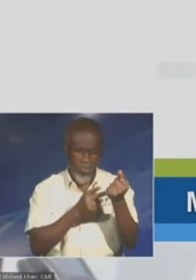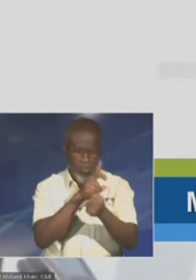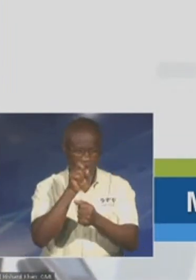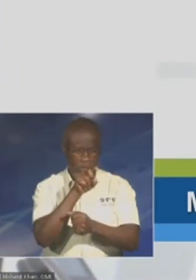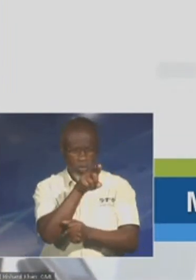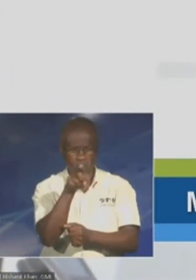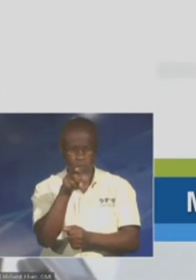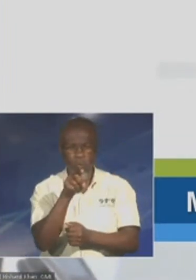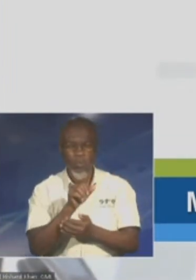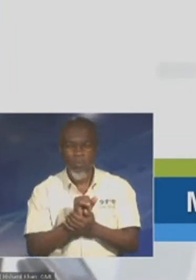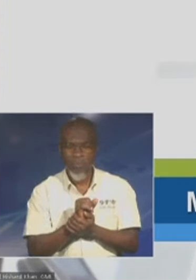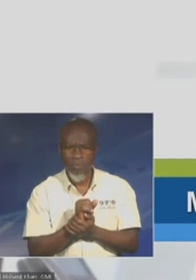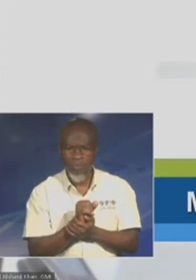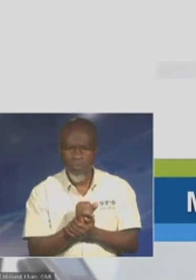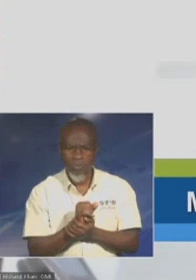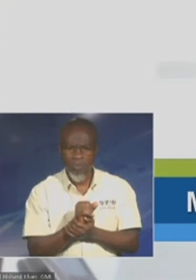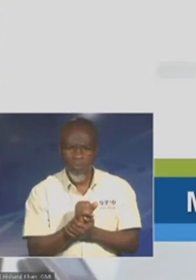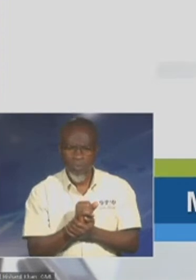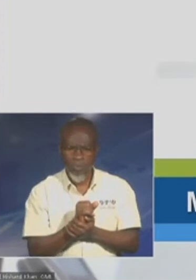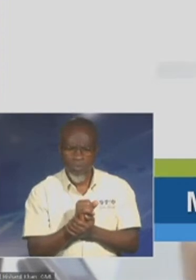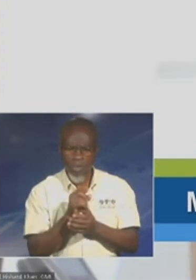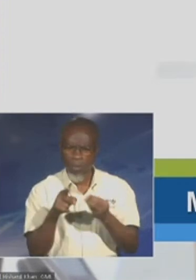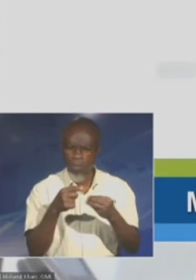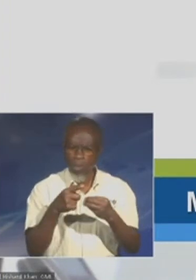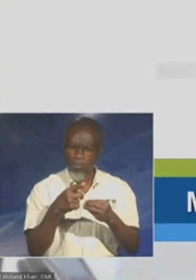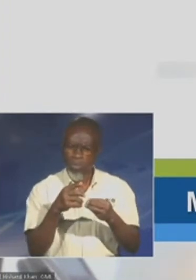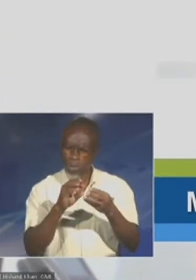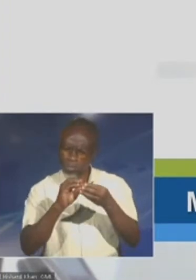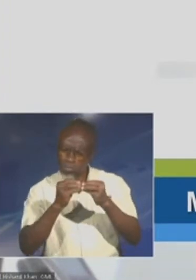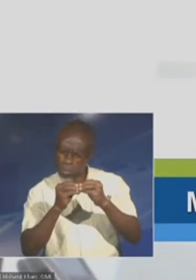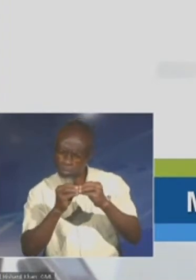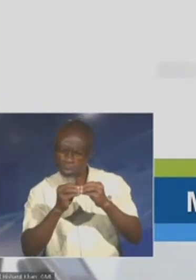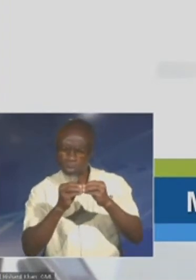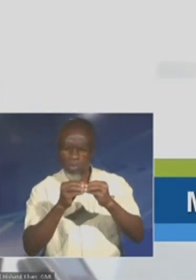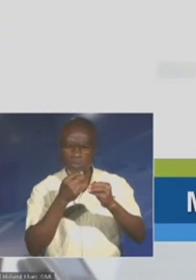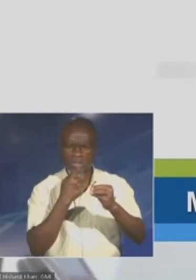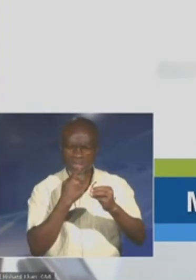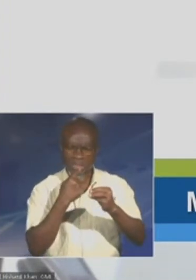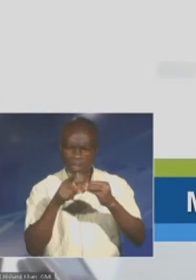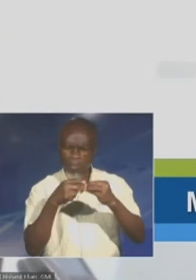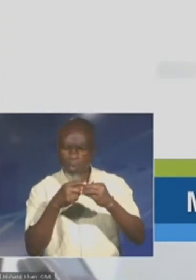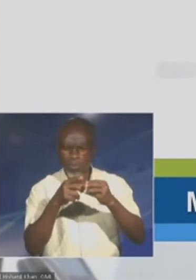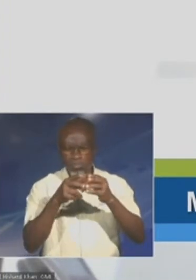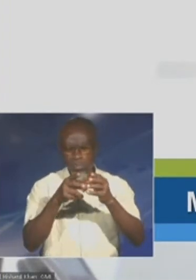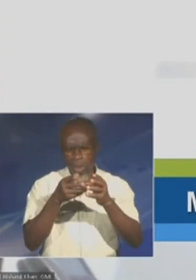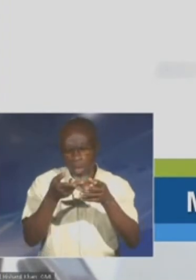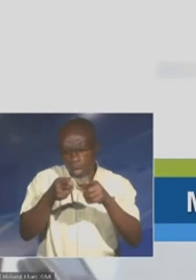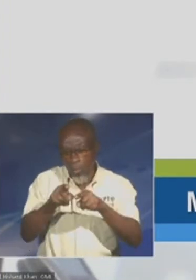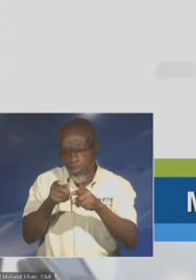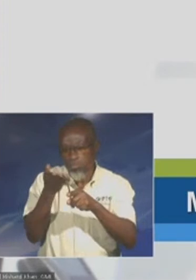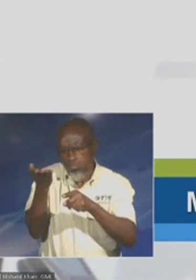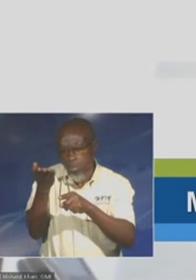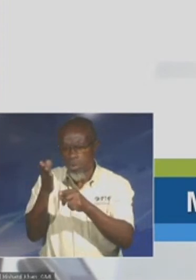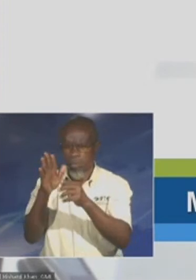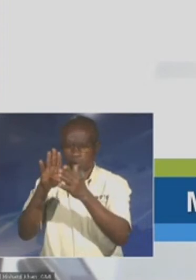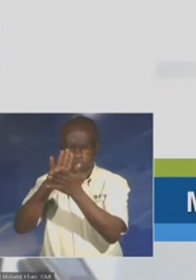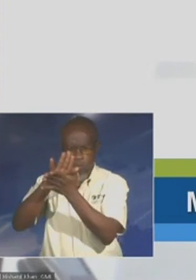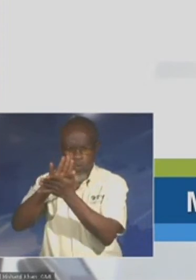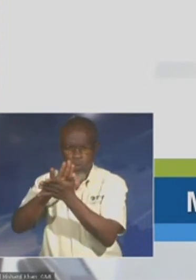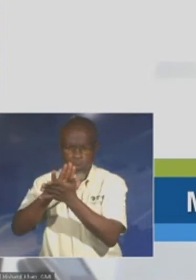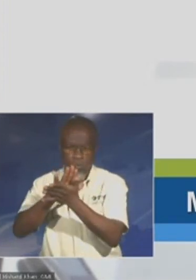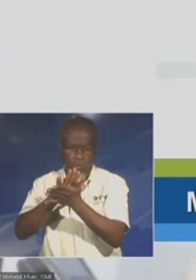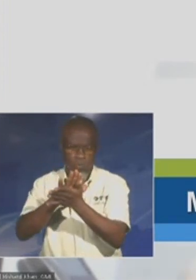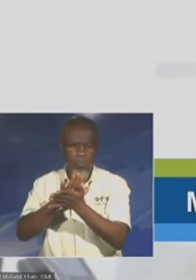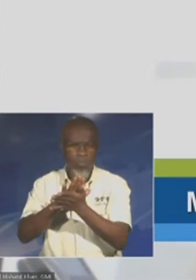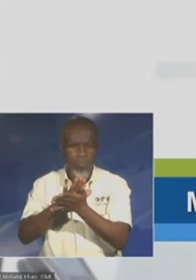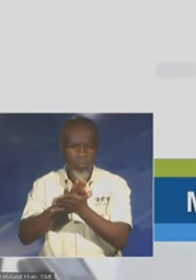to follow up on that figure you gave us on the amount of cases in schools. So I just want to clarify that those numbers